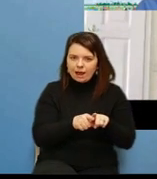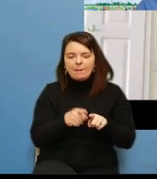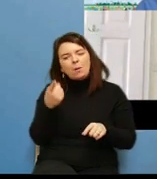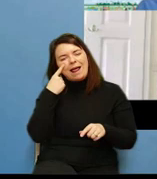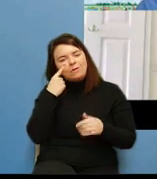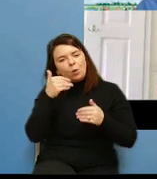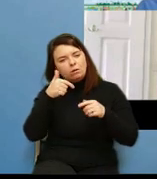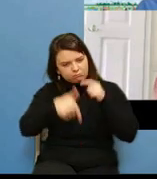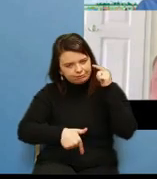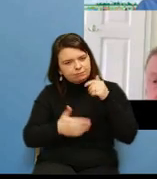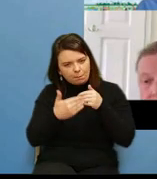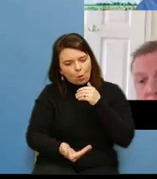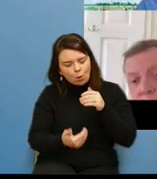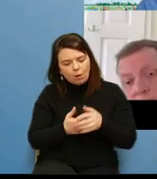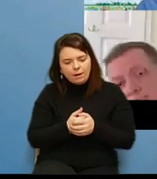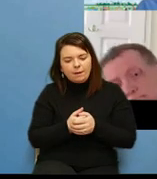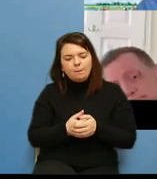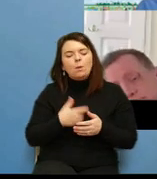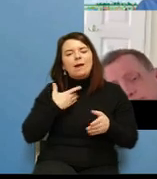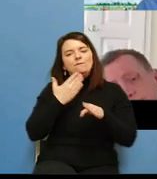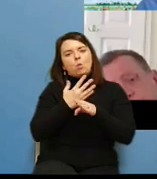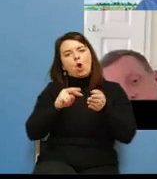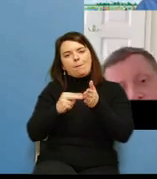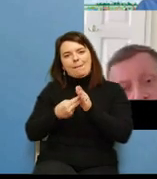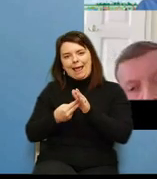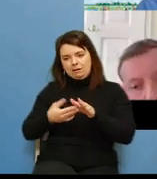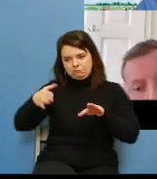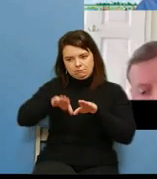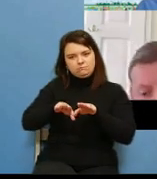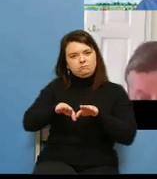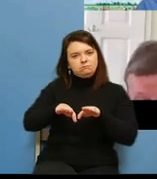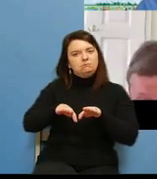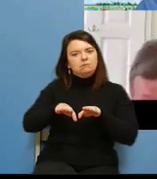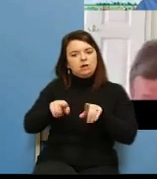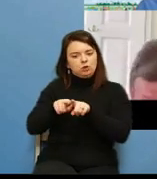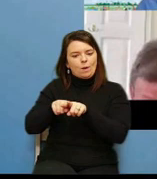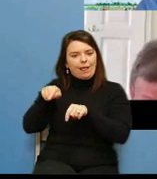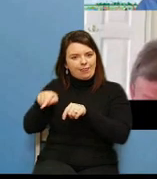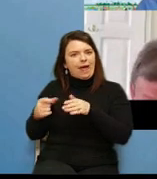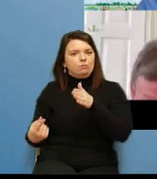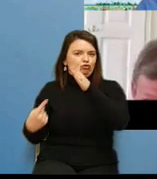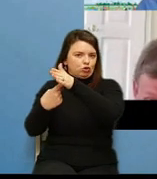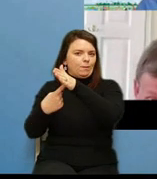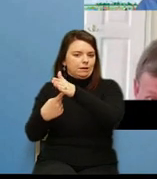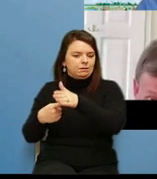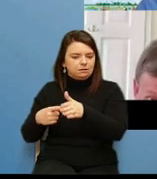I will have a further look and see what else we can put in there. But as I say, we've got a work plan that sits alongside it,